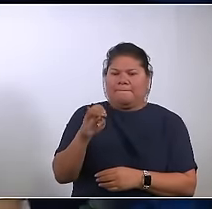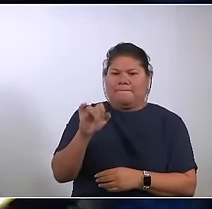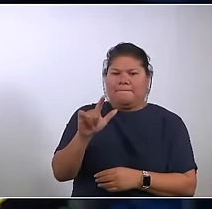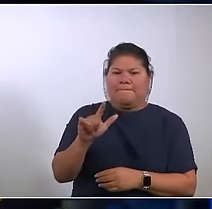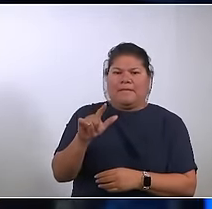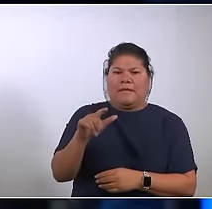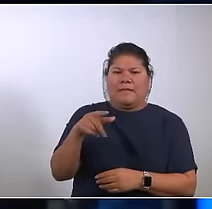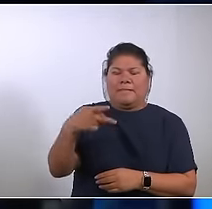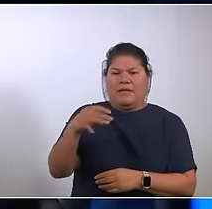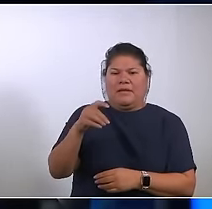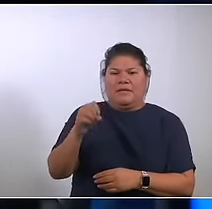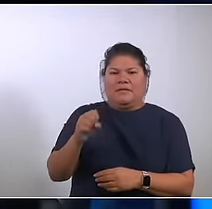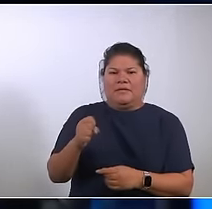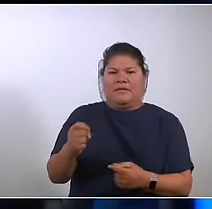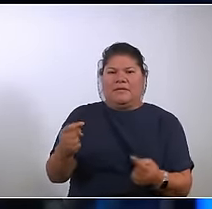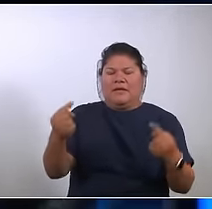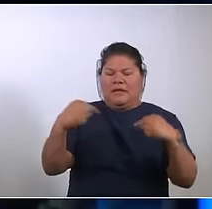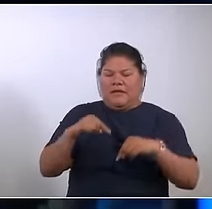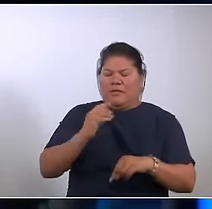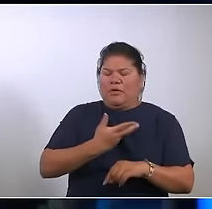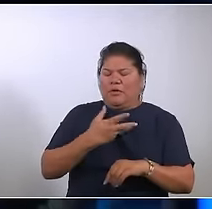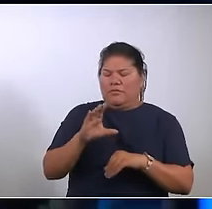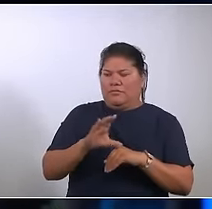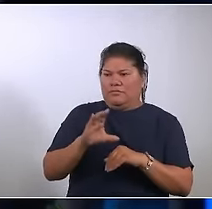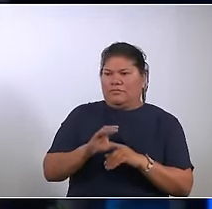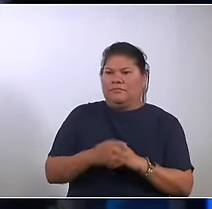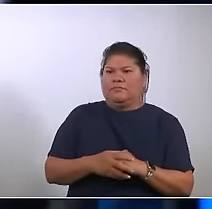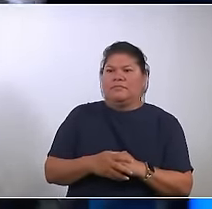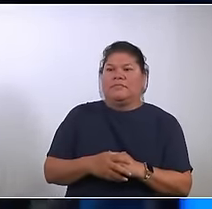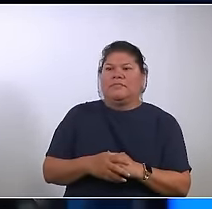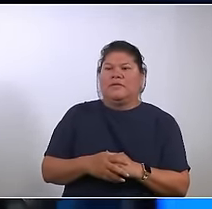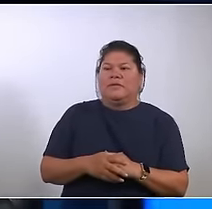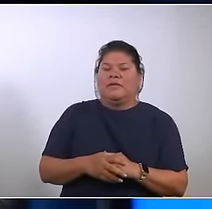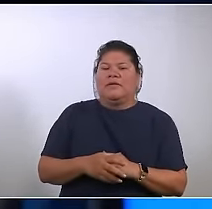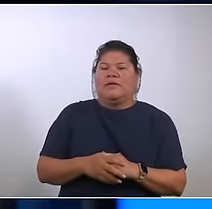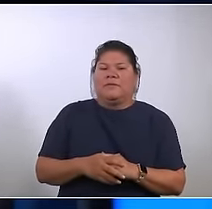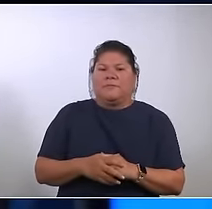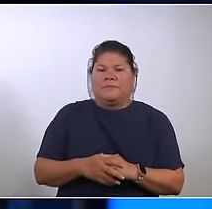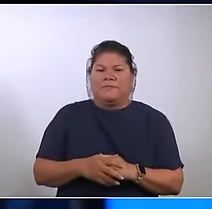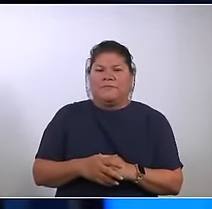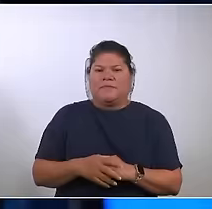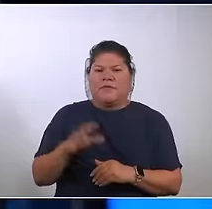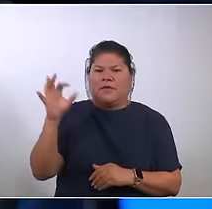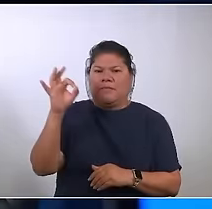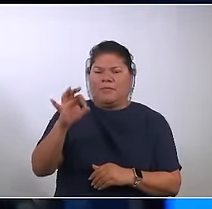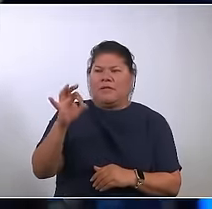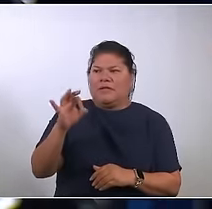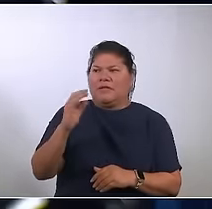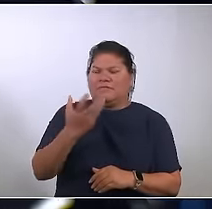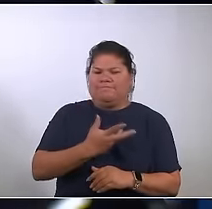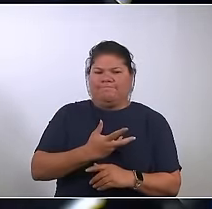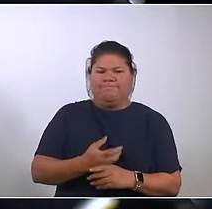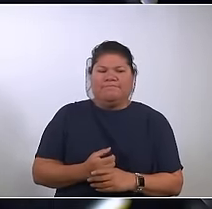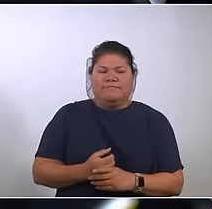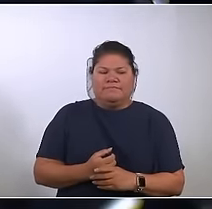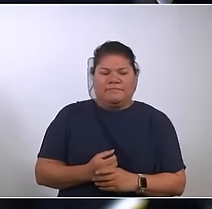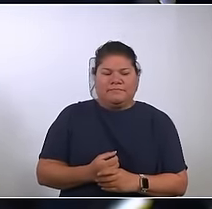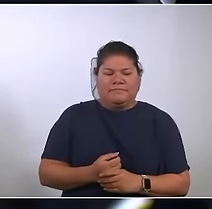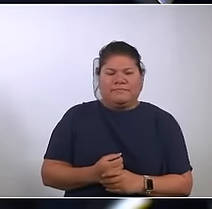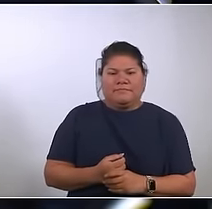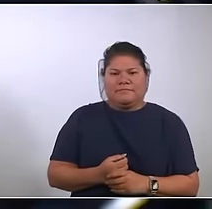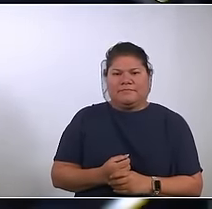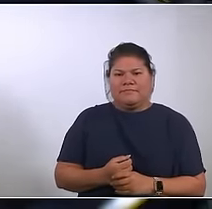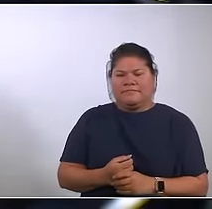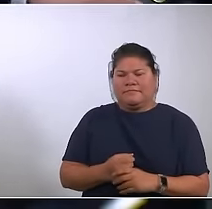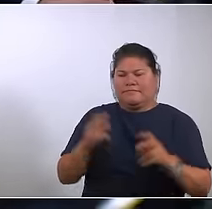das Nuevas vino, das Neves vino a nuestra iglesia. Missionary Das Neves came to our church, and he preached us a message. Y predicó un mensaje,